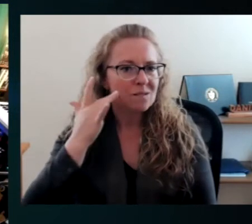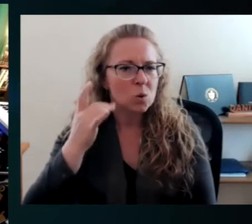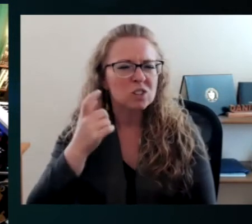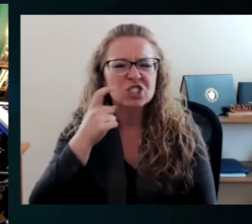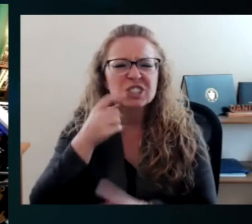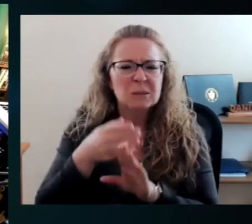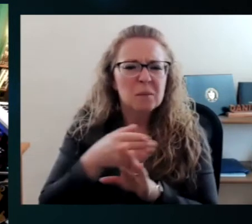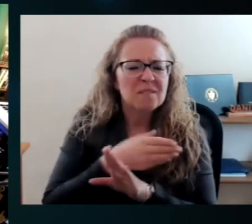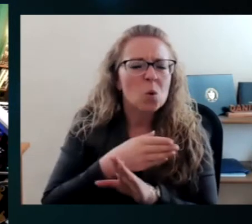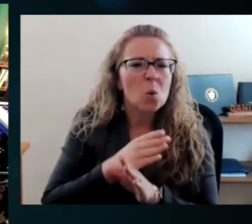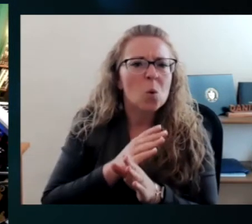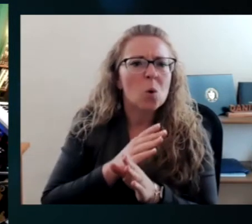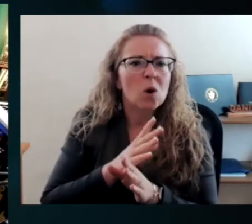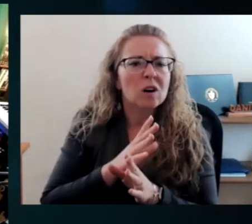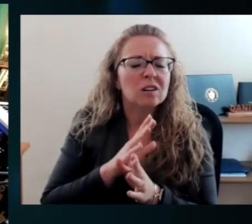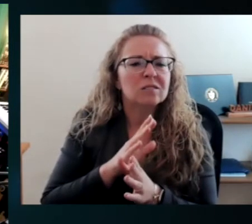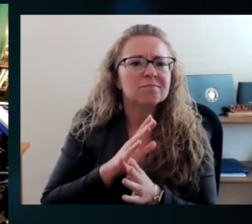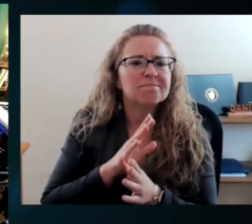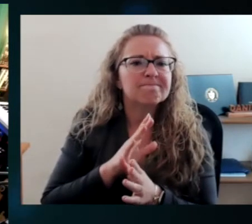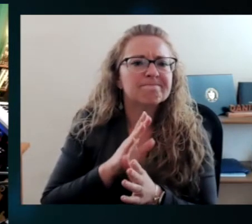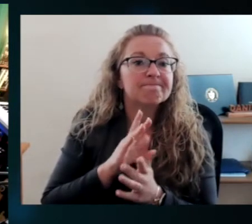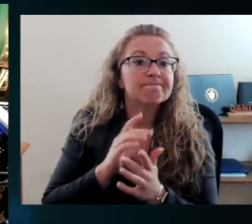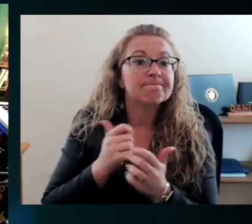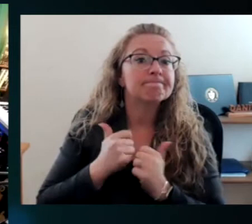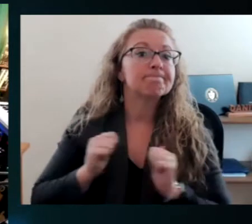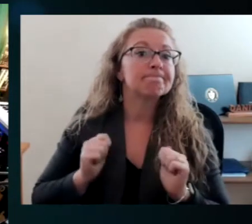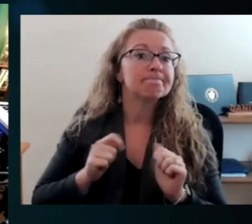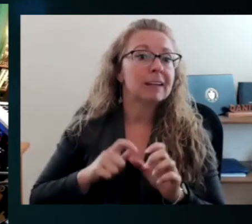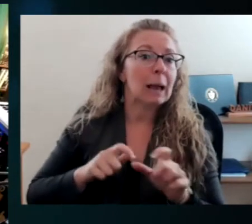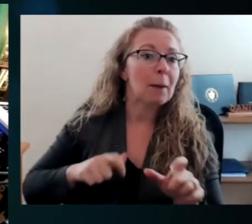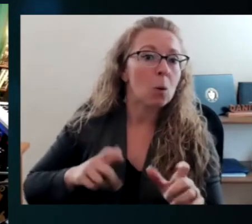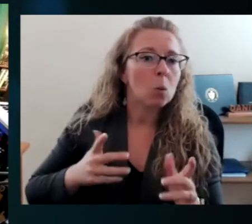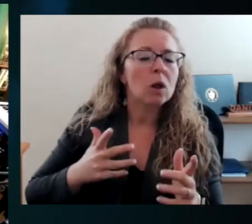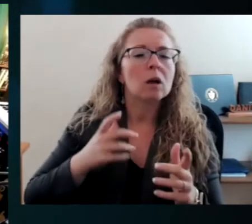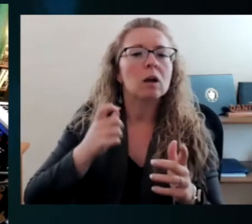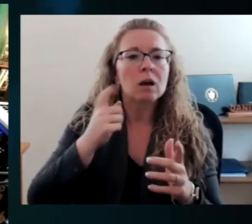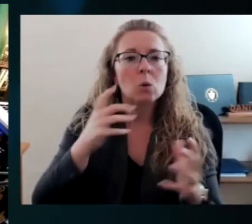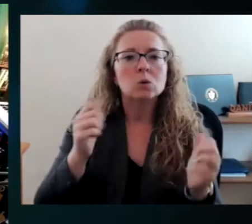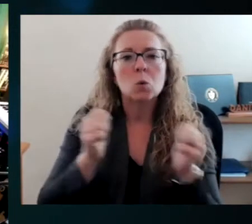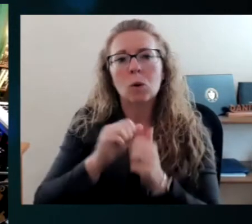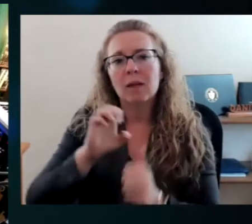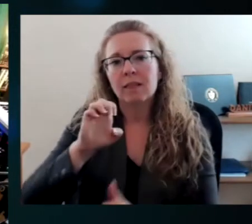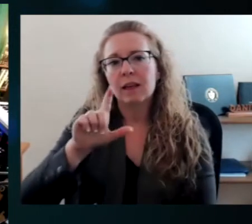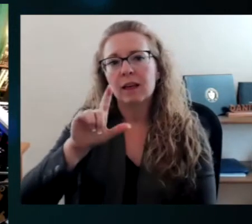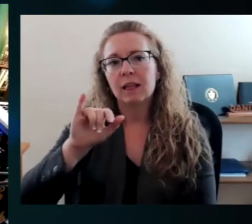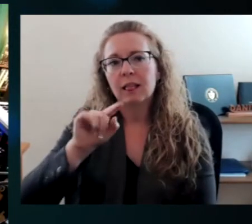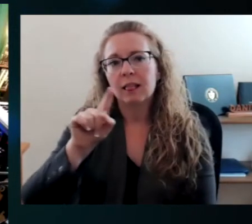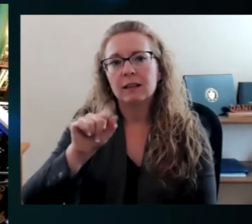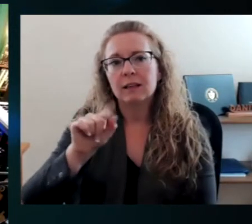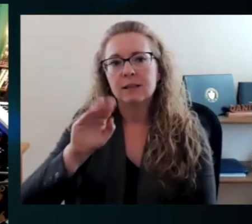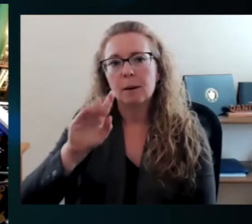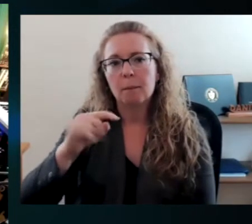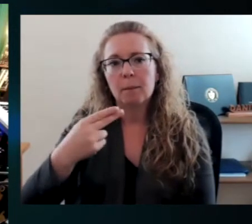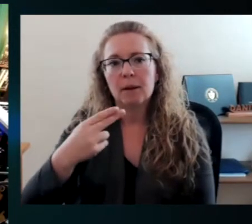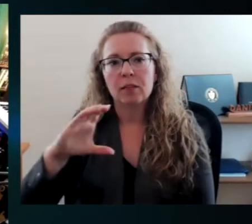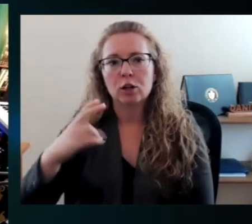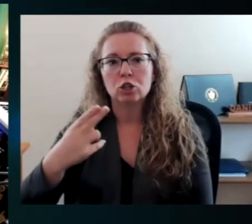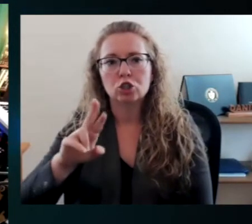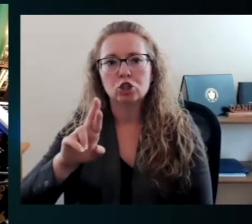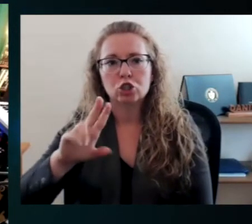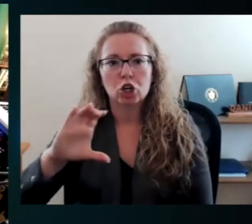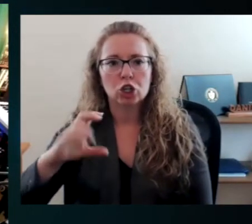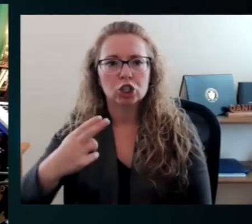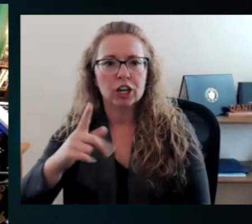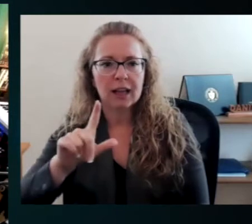the process of weighing the possibility, in a conversation with Elizabeth Churchill about work that she had been doing with